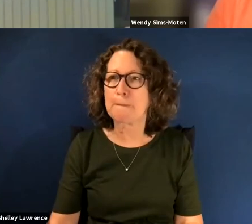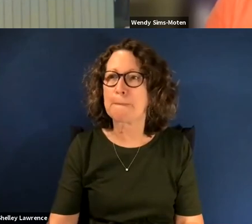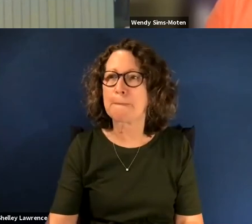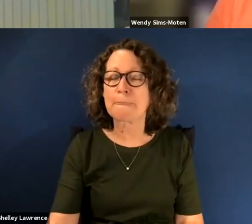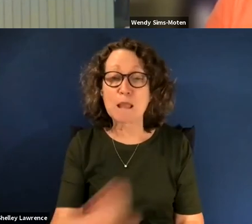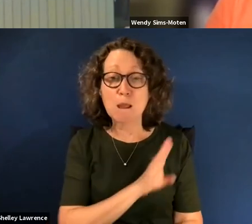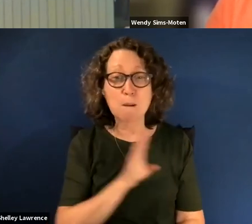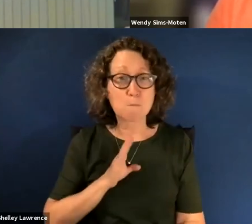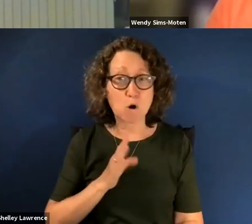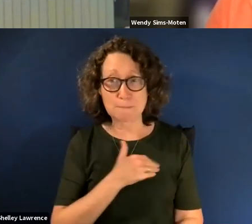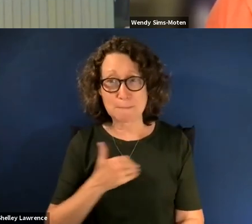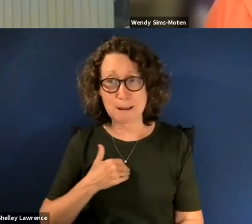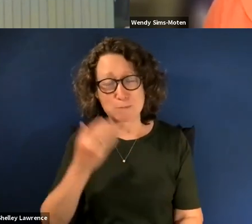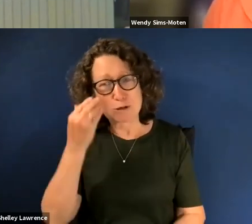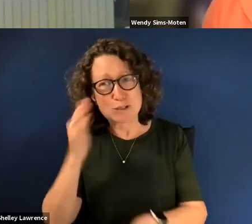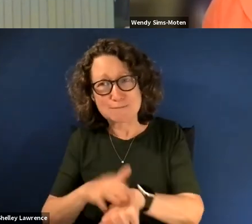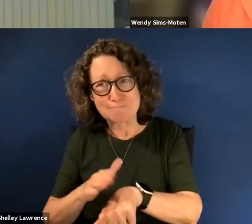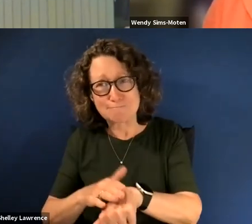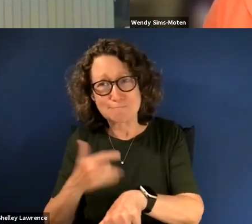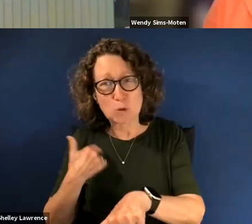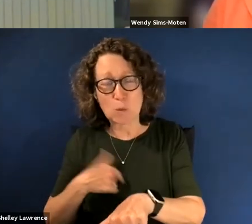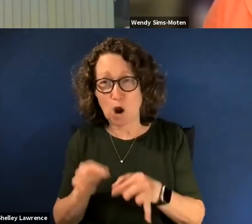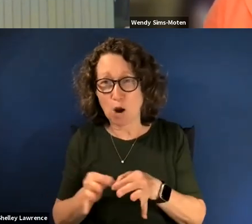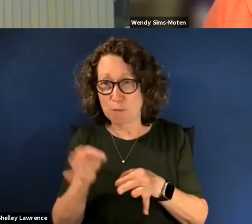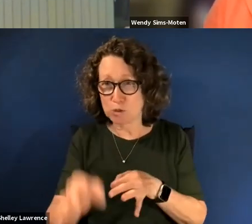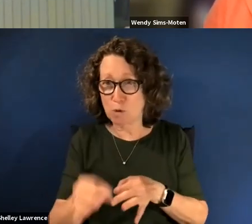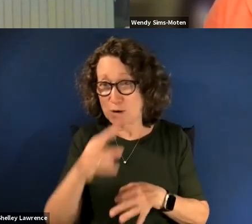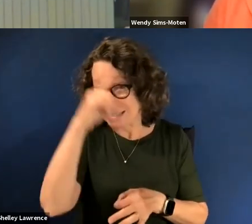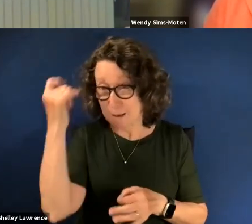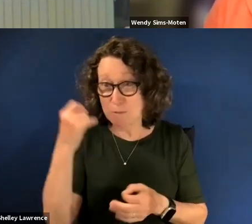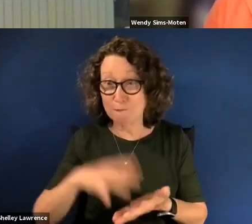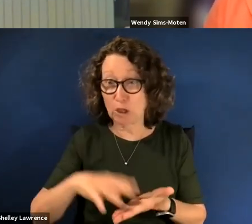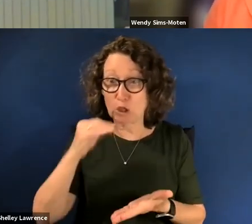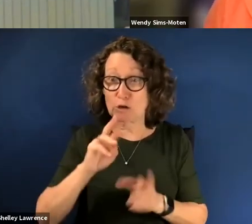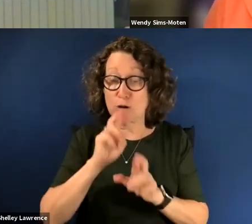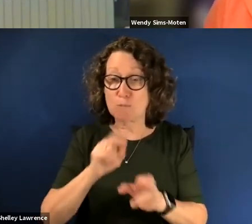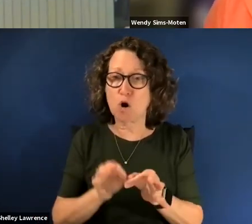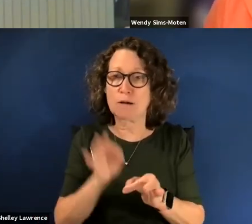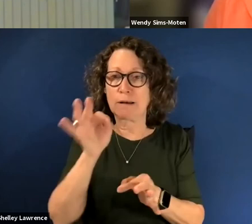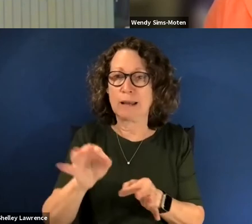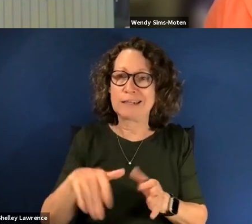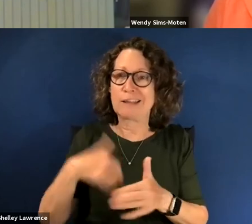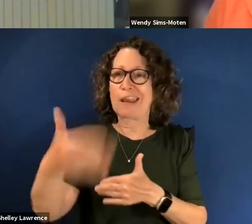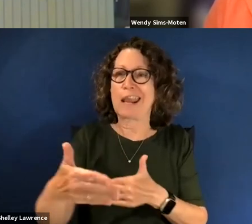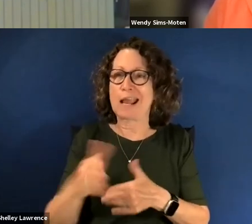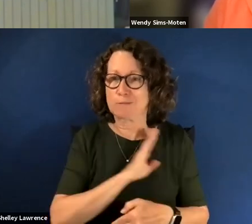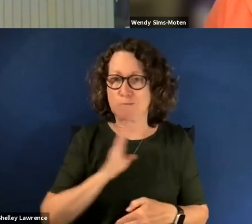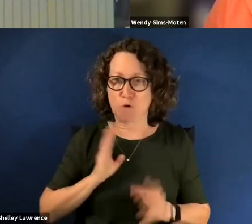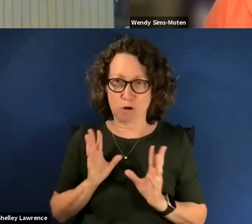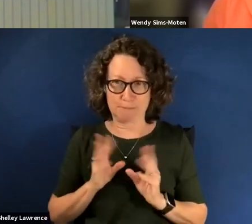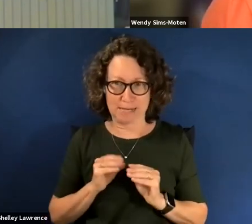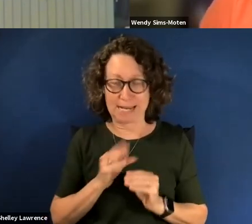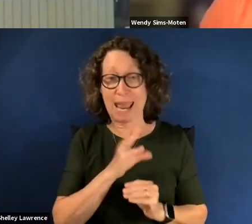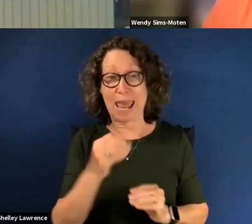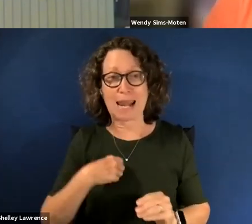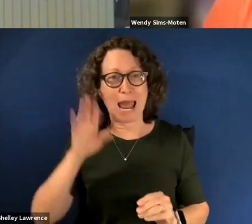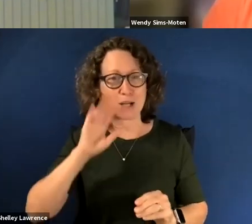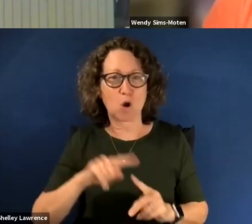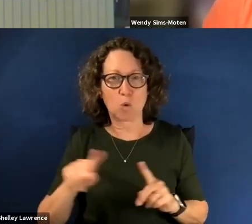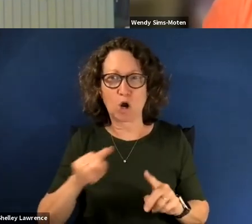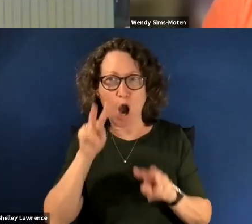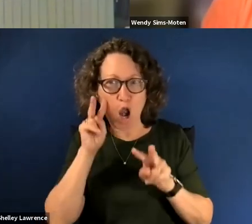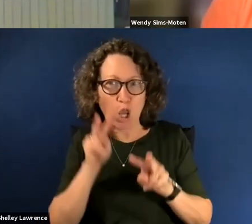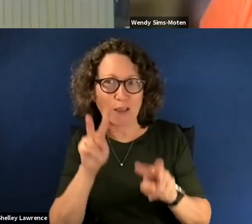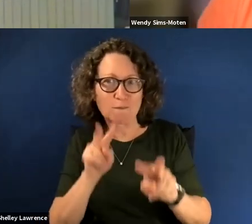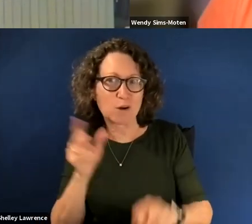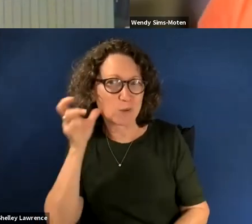Board members, I do want to let you know that we are postponing the Summer of Learning report until the next board meeting. And I know we're all really looking forward